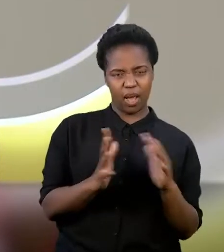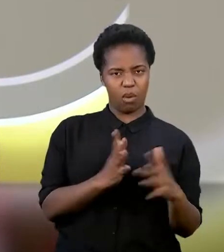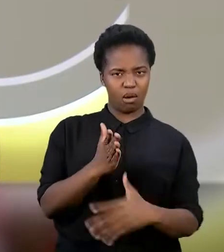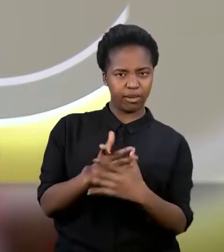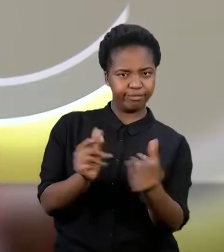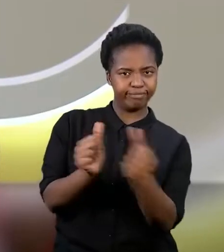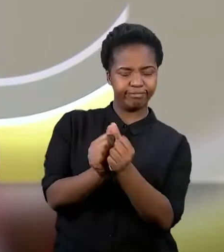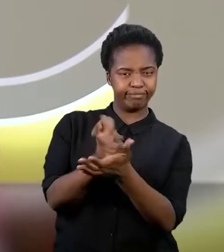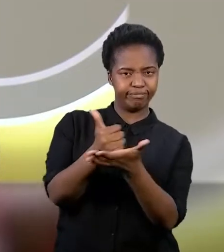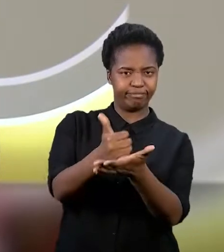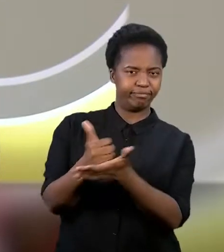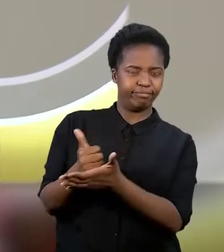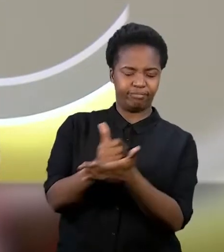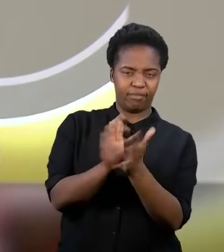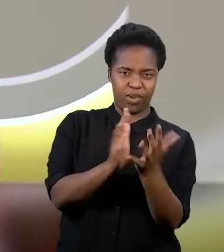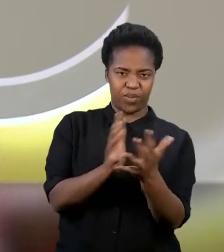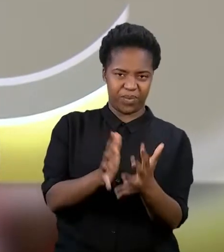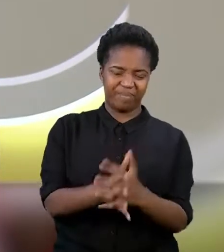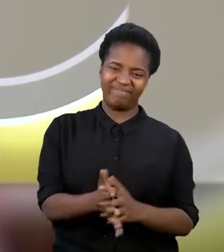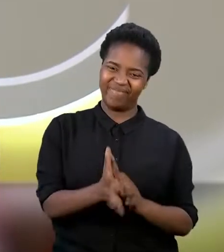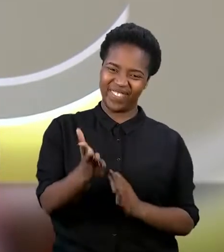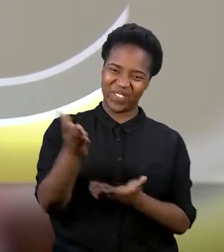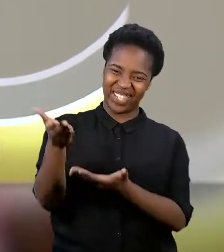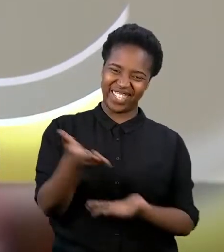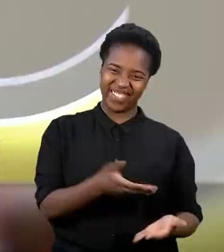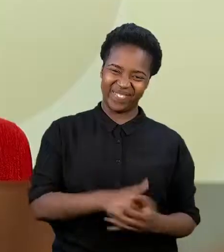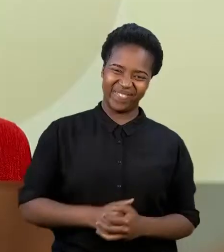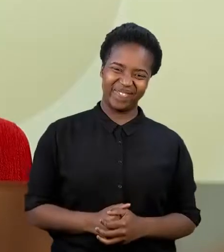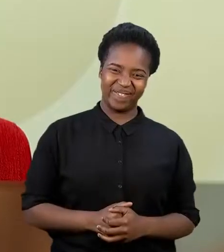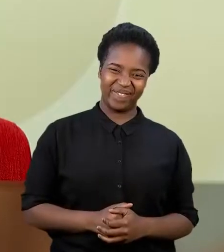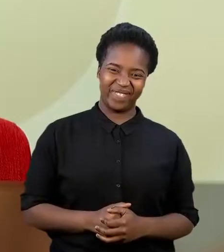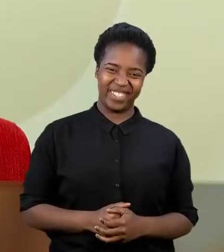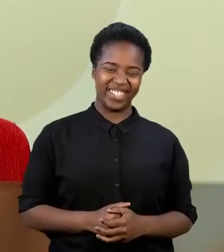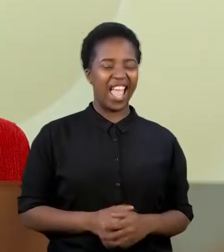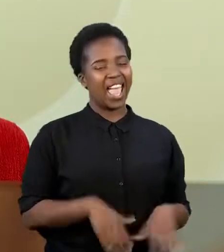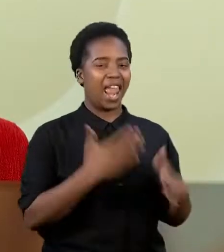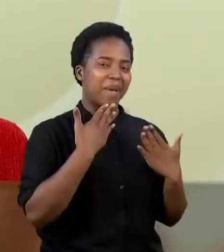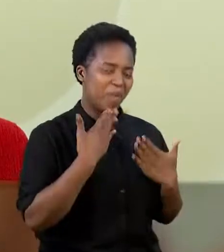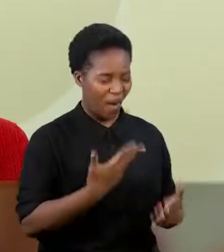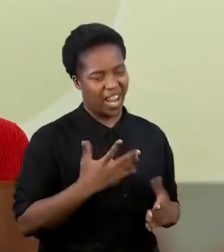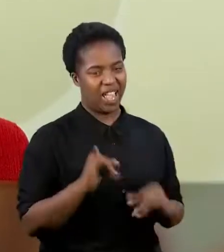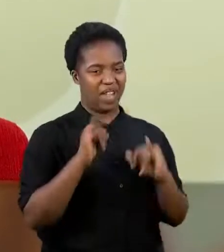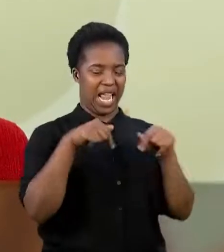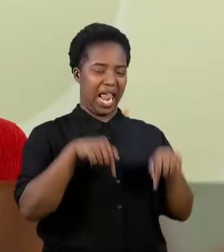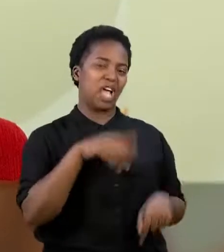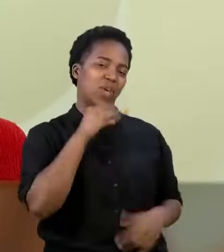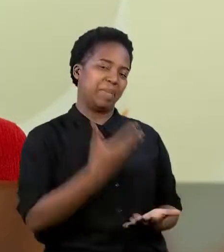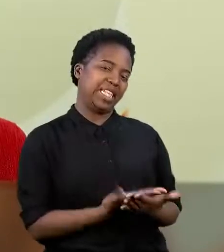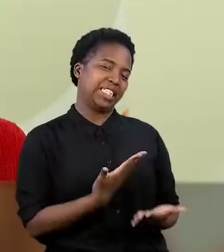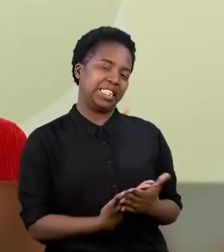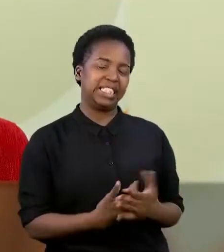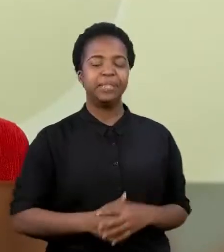bona ka boikwetliso le phepo e nepahetseng. Ra o amohela Innocentia ho TalkAbility. Ke a leboha ho amogela